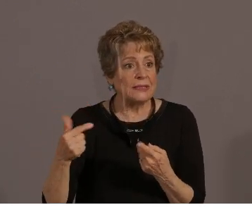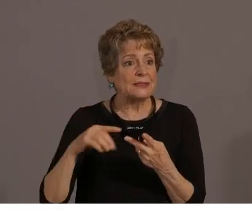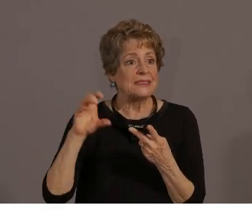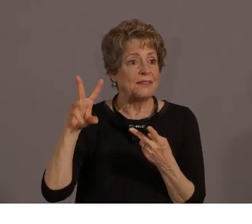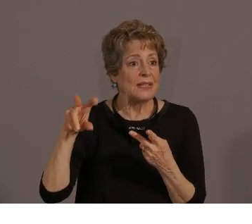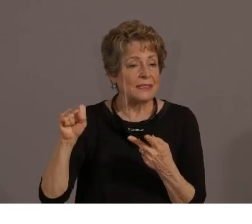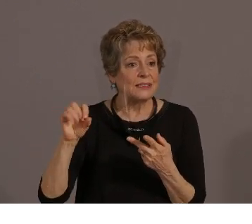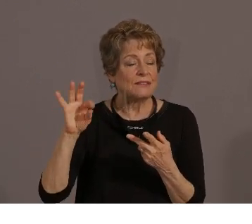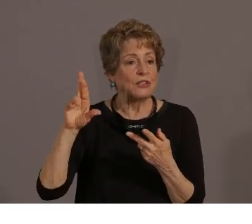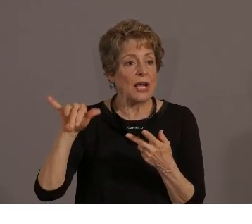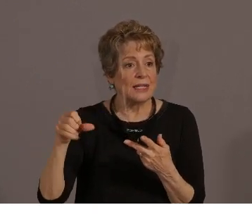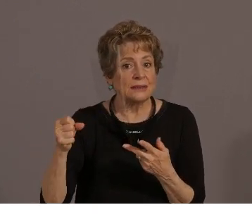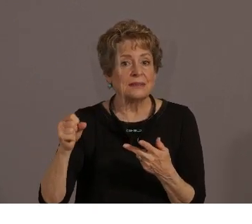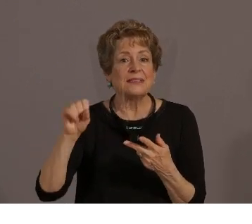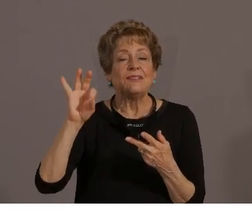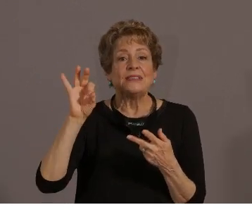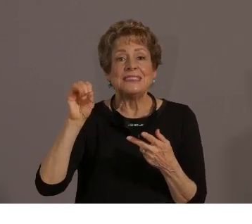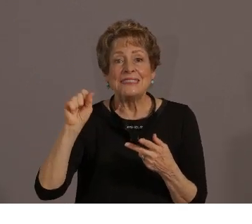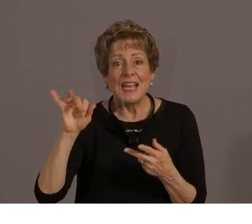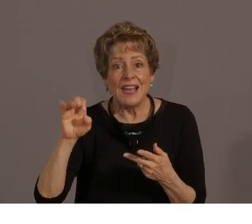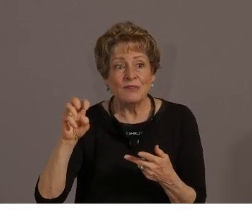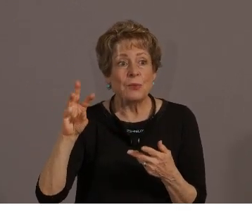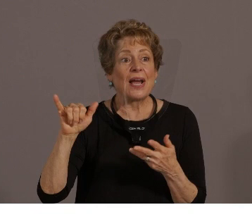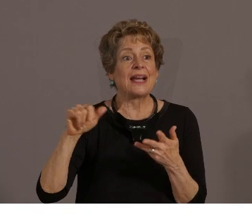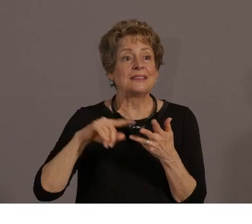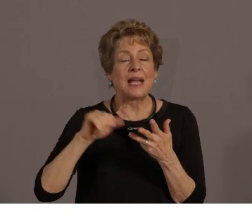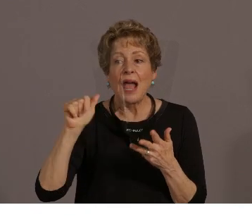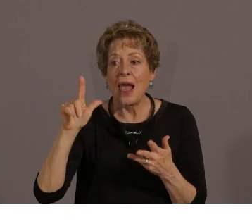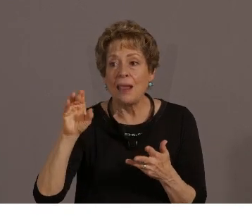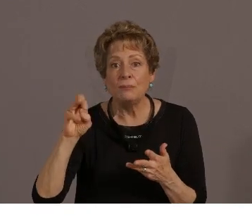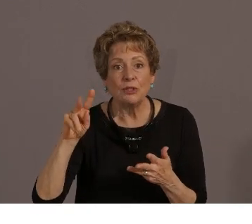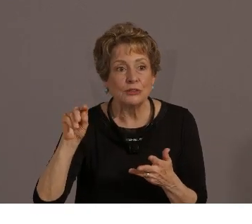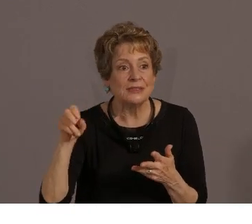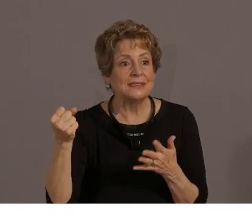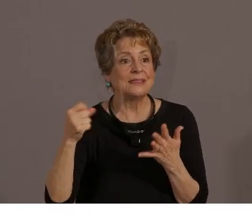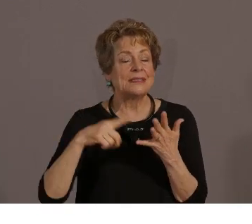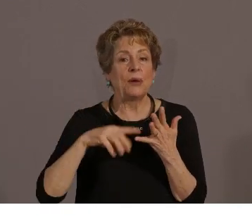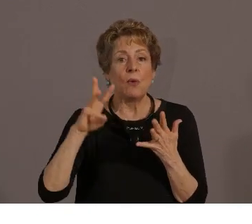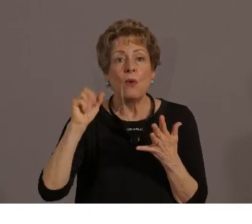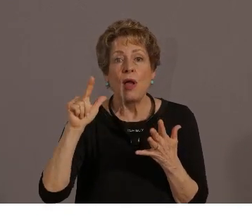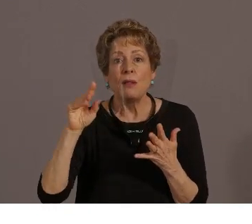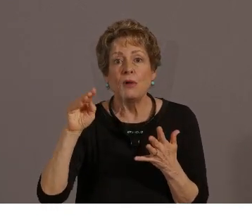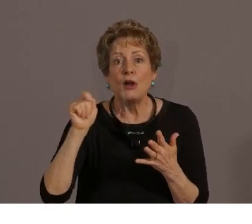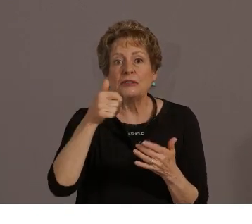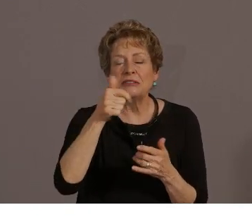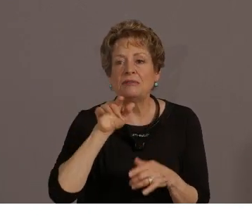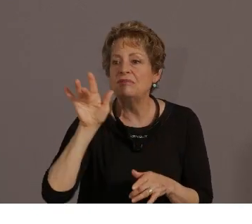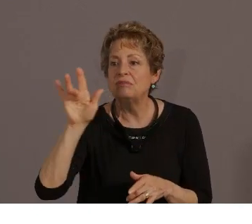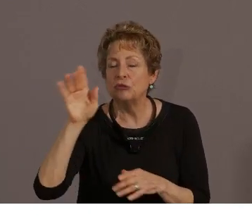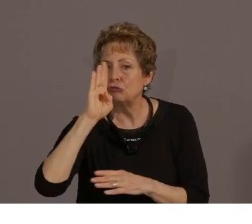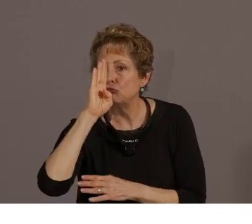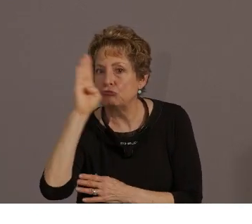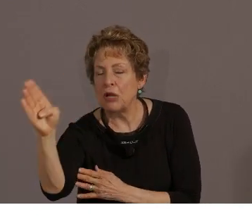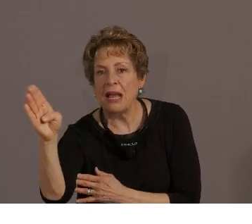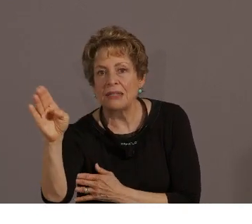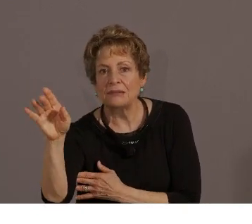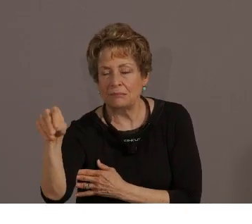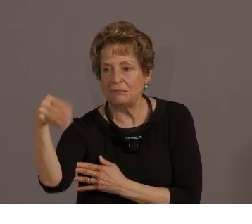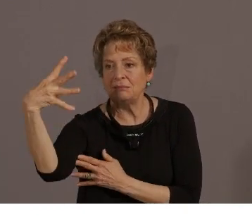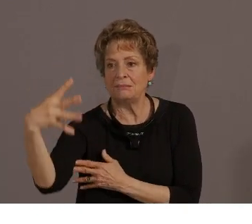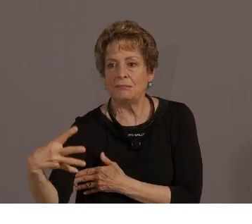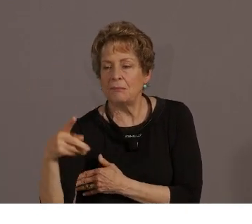you can go to Walgreens, CVS, Fry's, Safeway, Albertsons, and Walmart. All of them have sites where you can